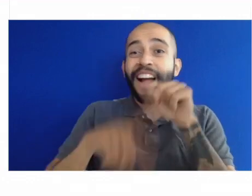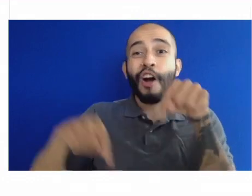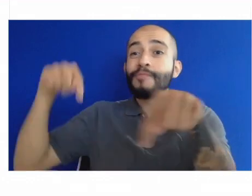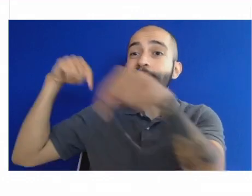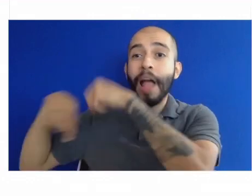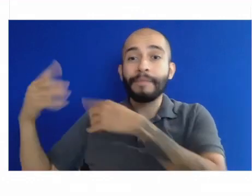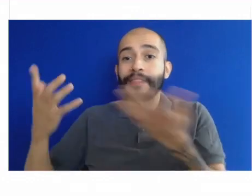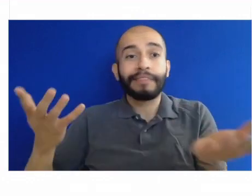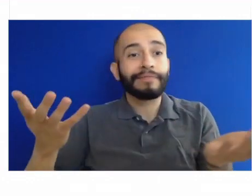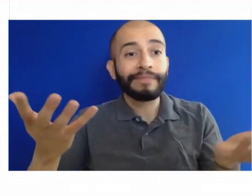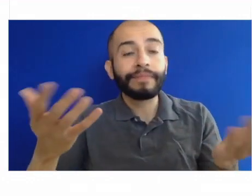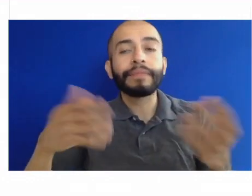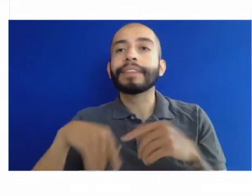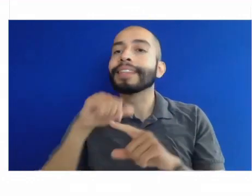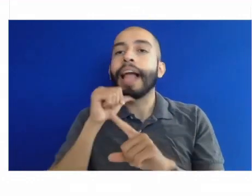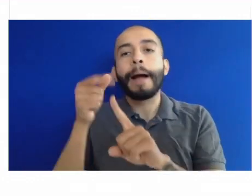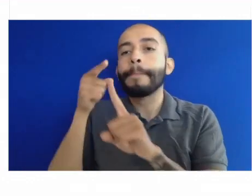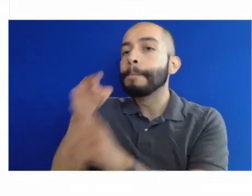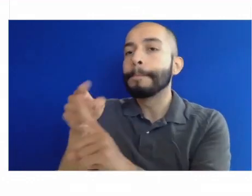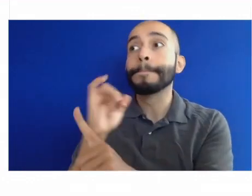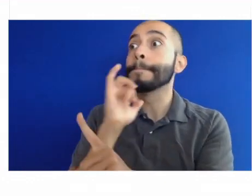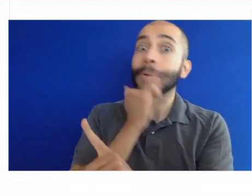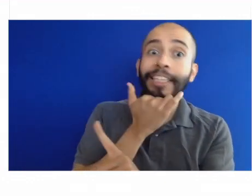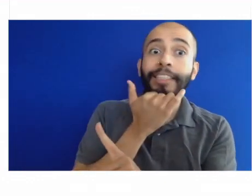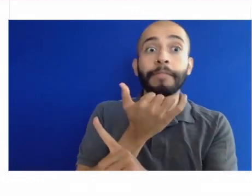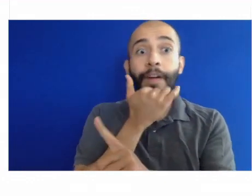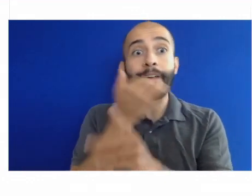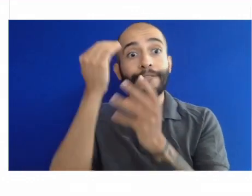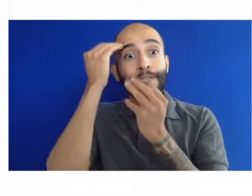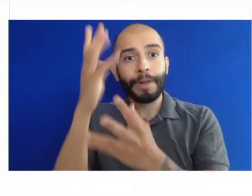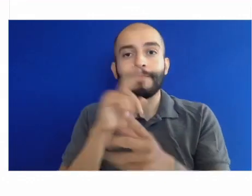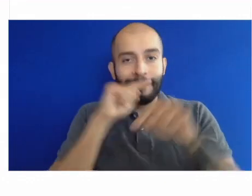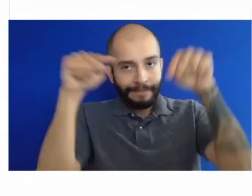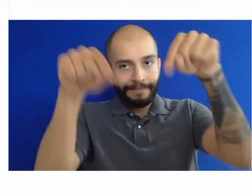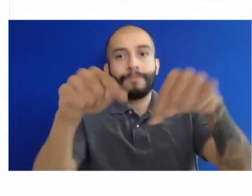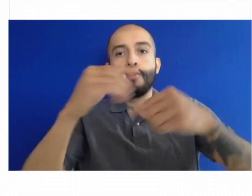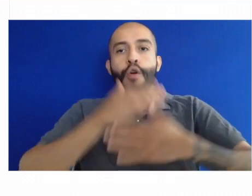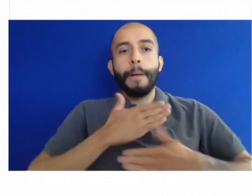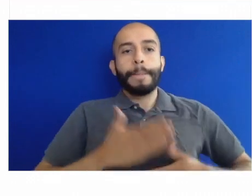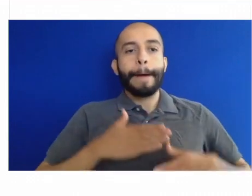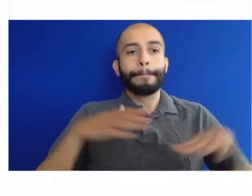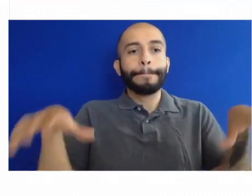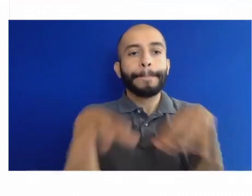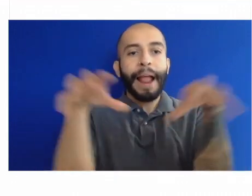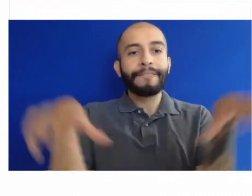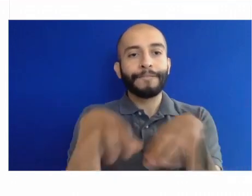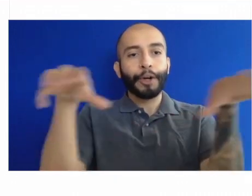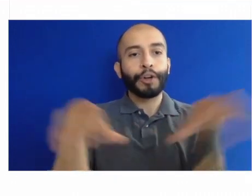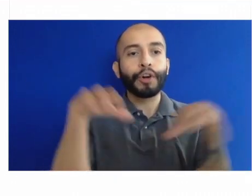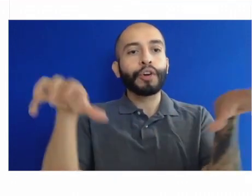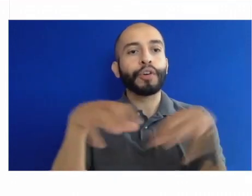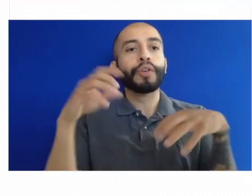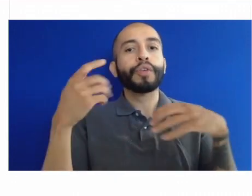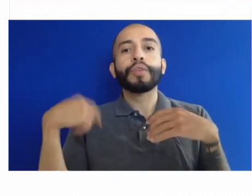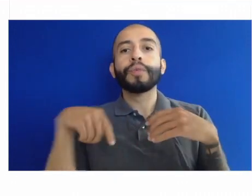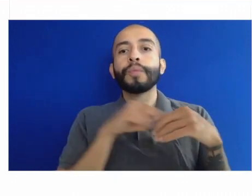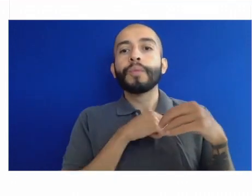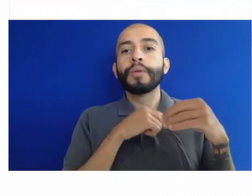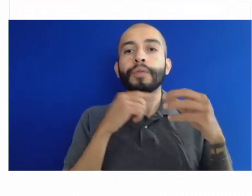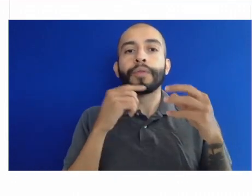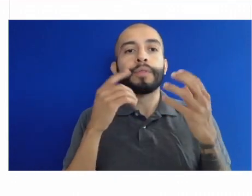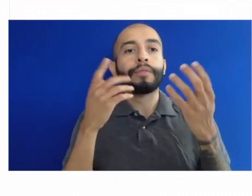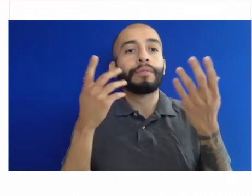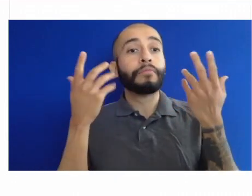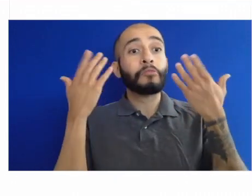understand. And I think that is the part that is as important as the disinformation. And I know disinformation. I've been on Joe